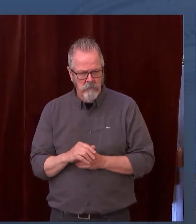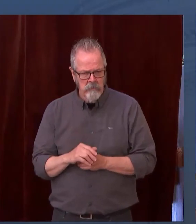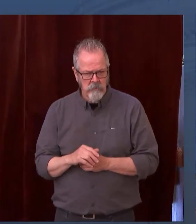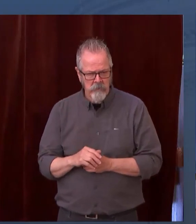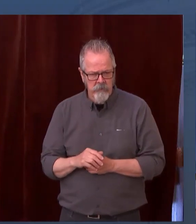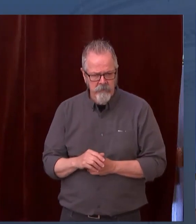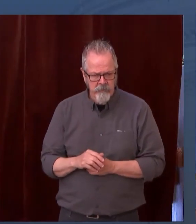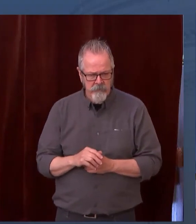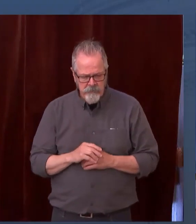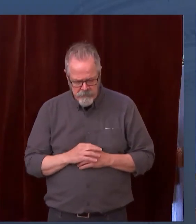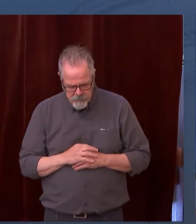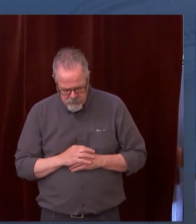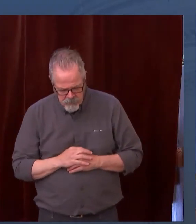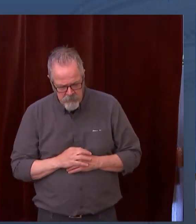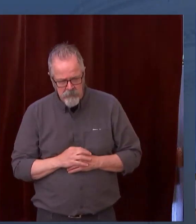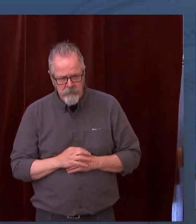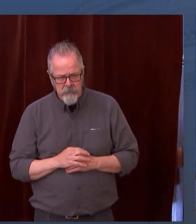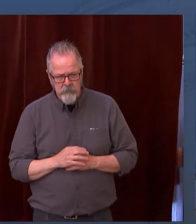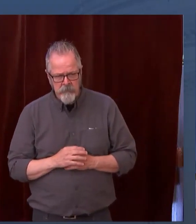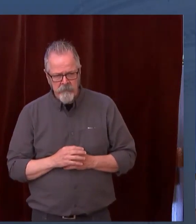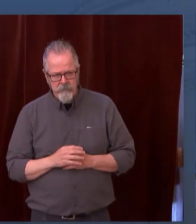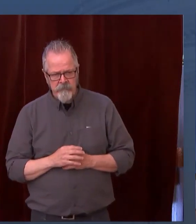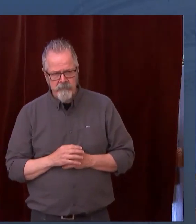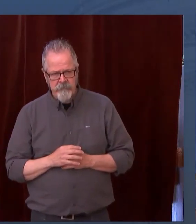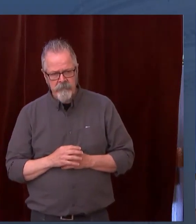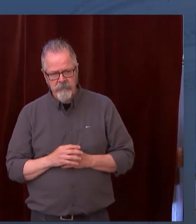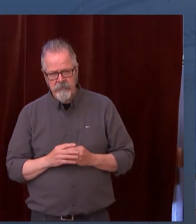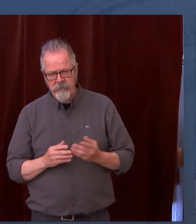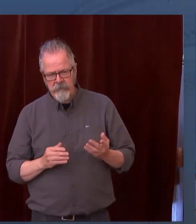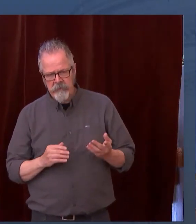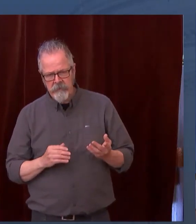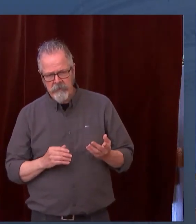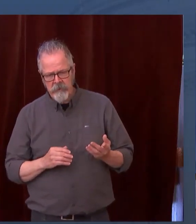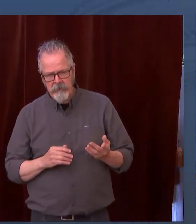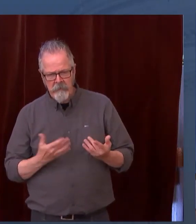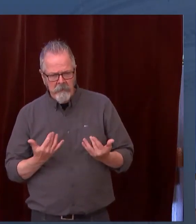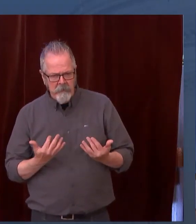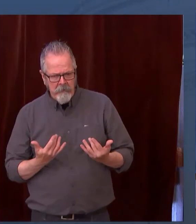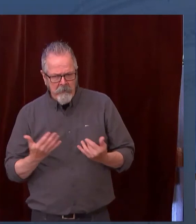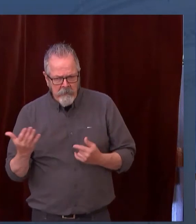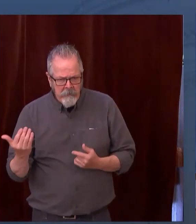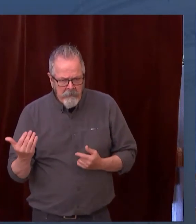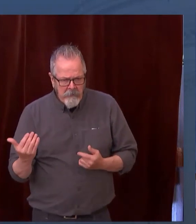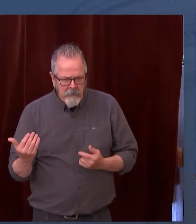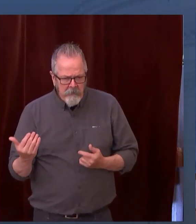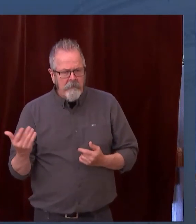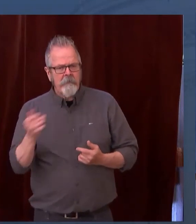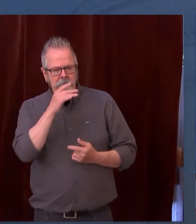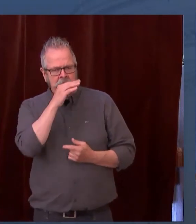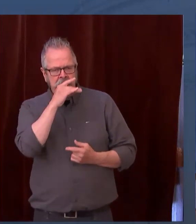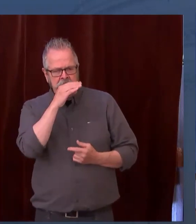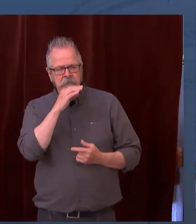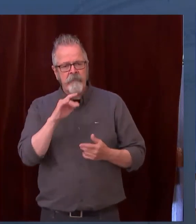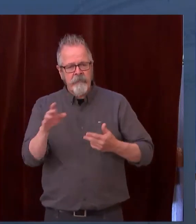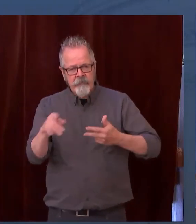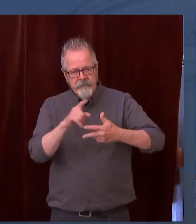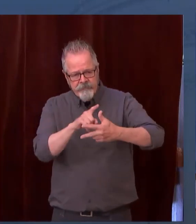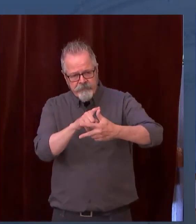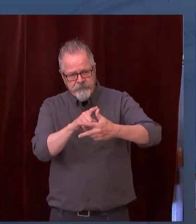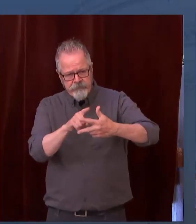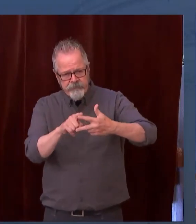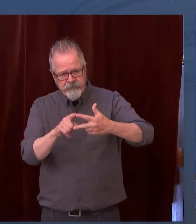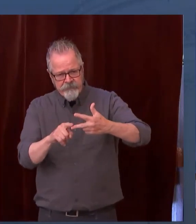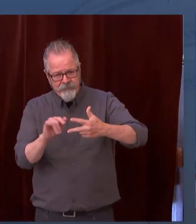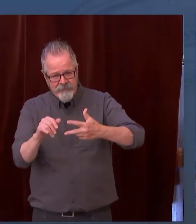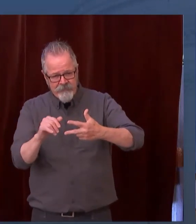What's the timeline on when these counties will move into 1.5? And we received during